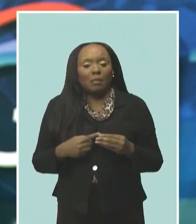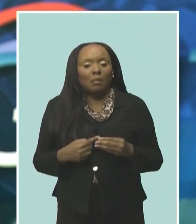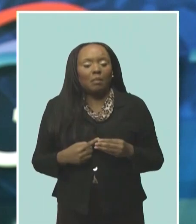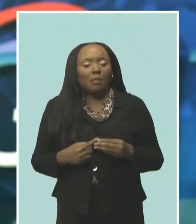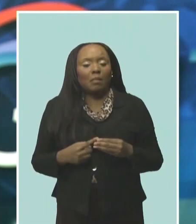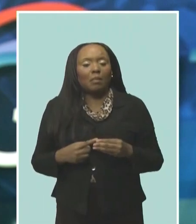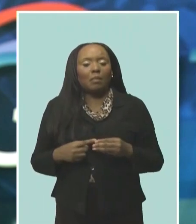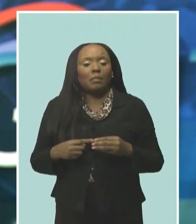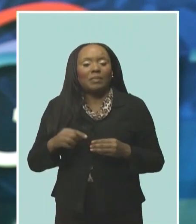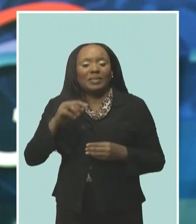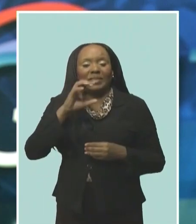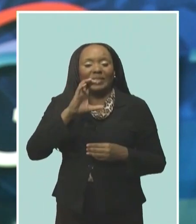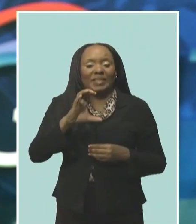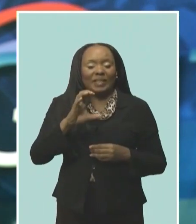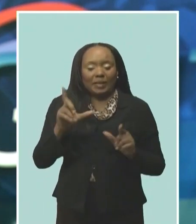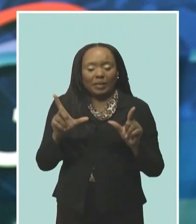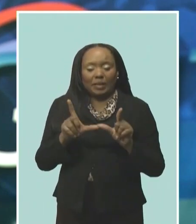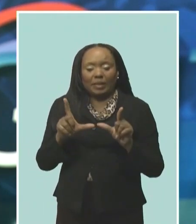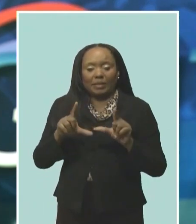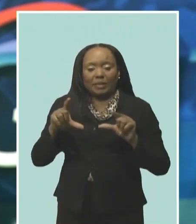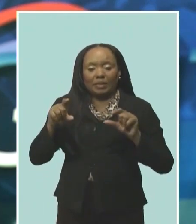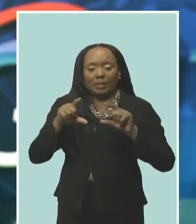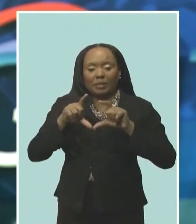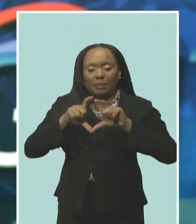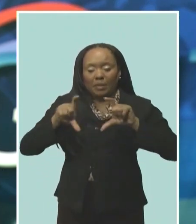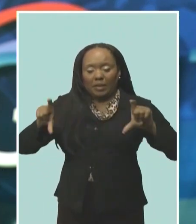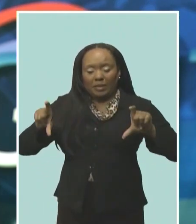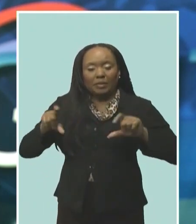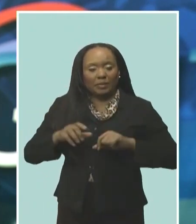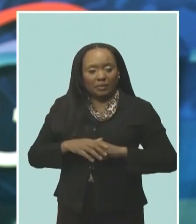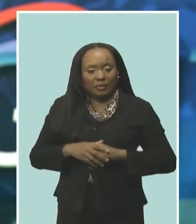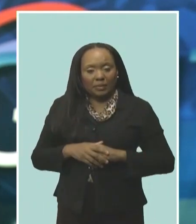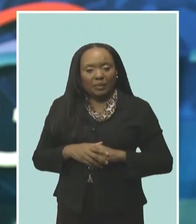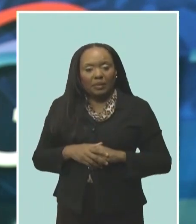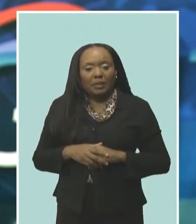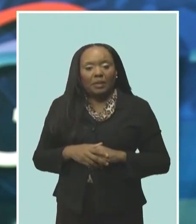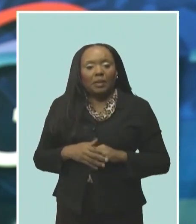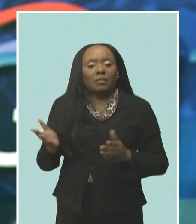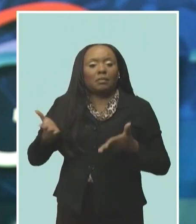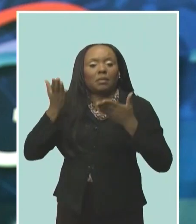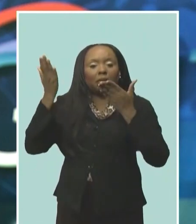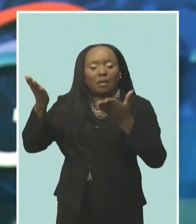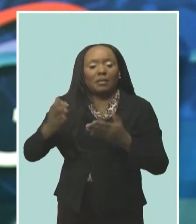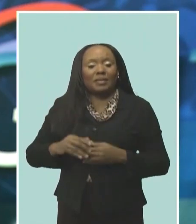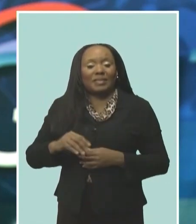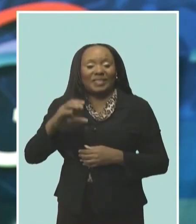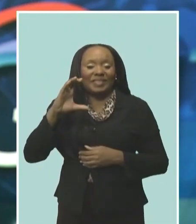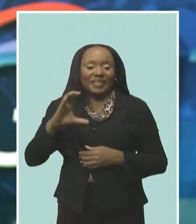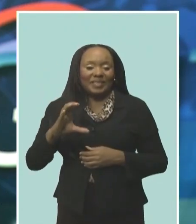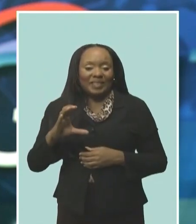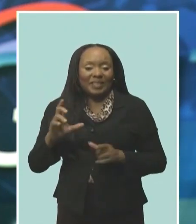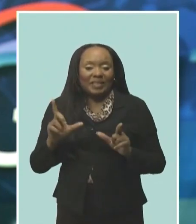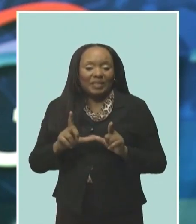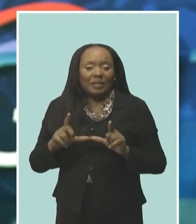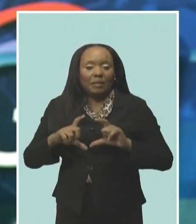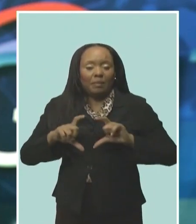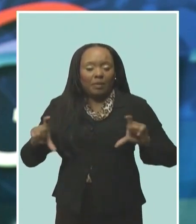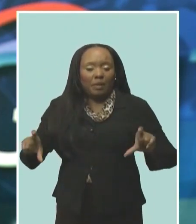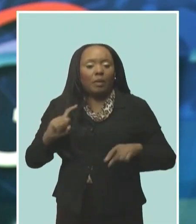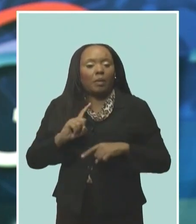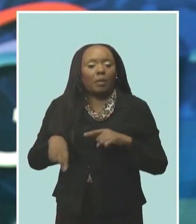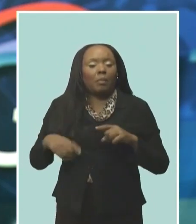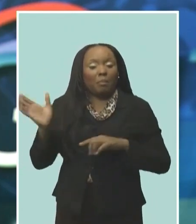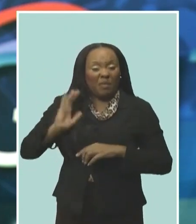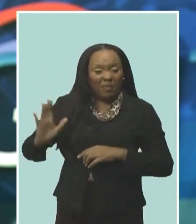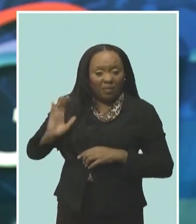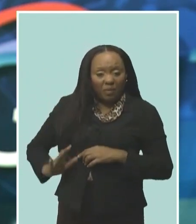introduction of C-plates for commercial vehicles. Dr. Duguid, who first proposed the C-plate while he served as Minister of